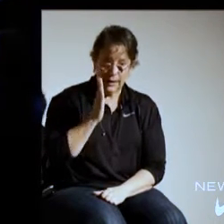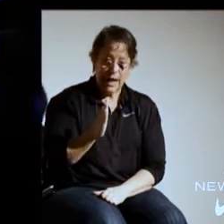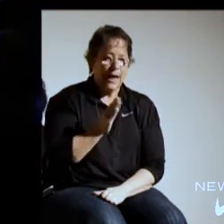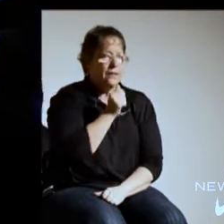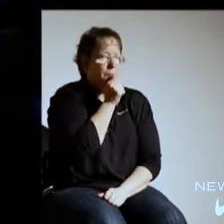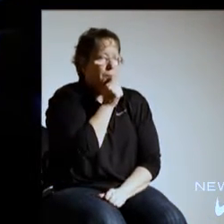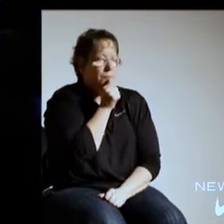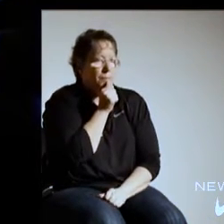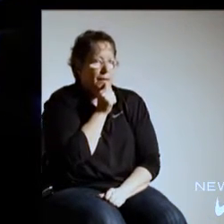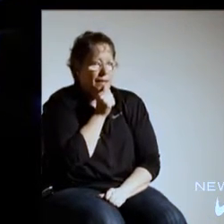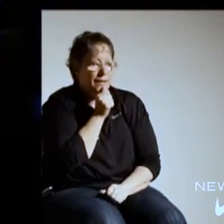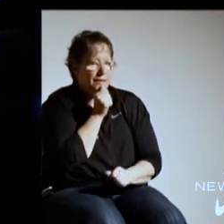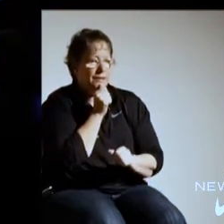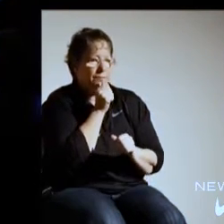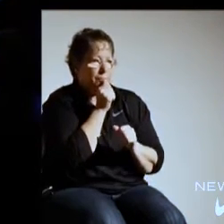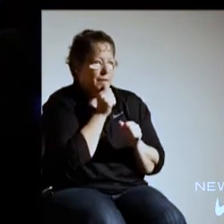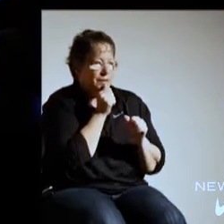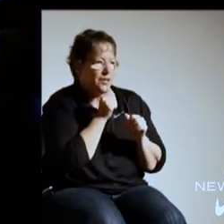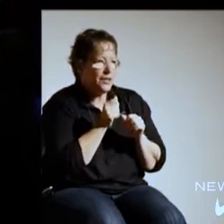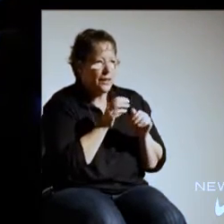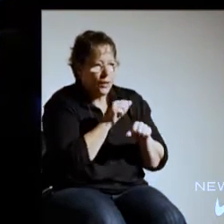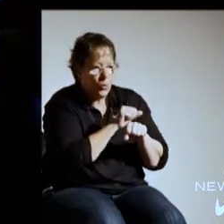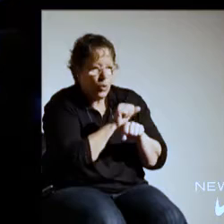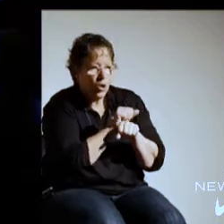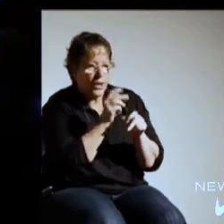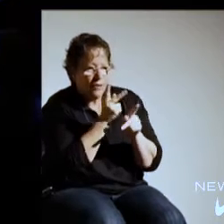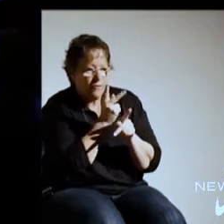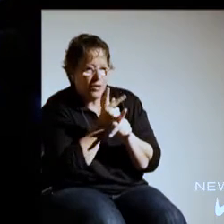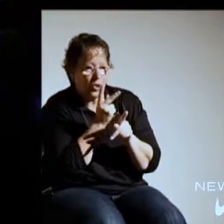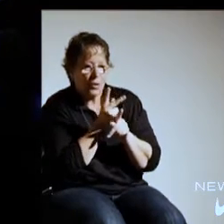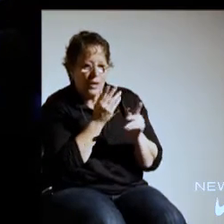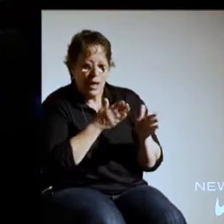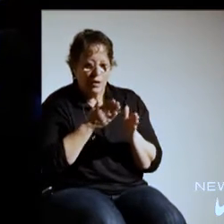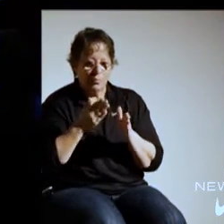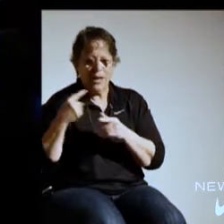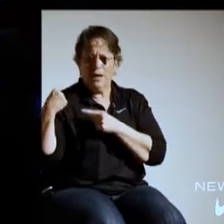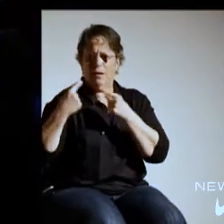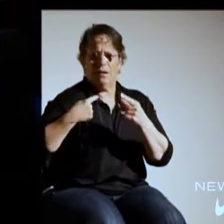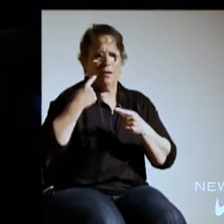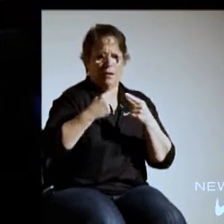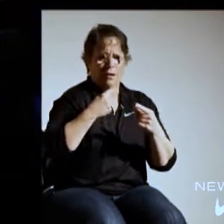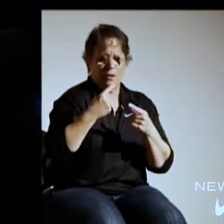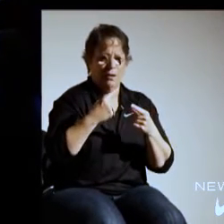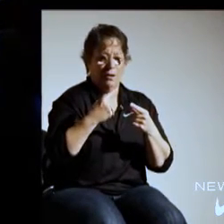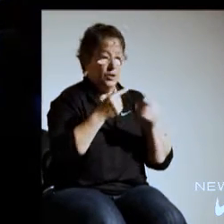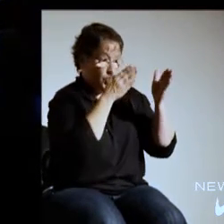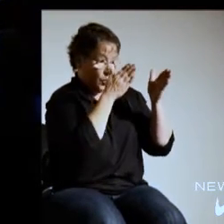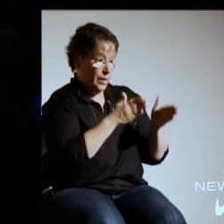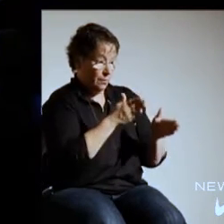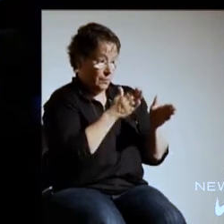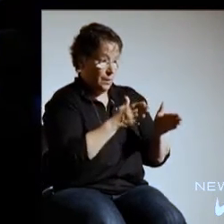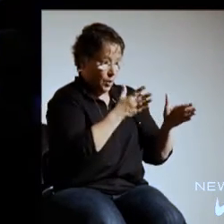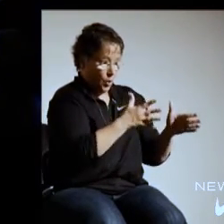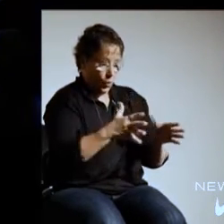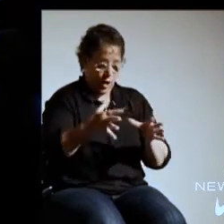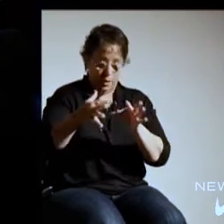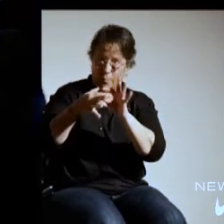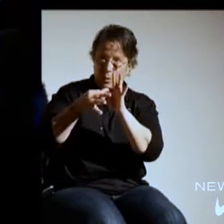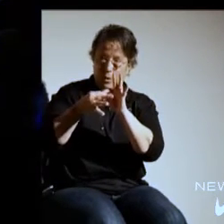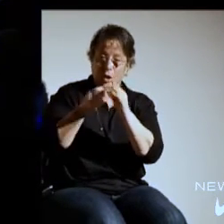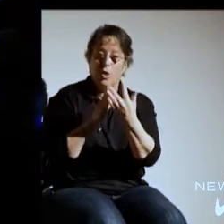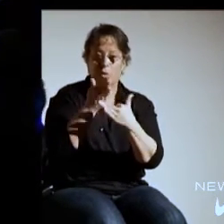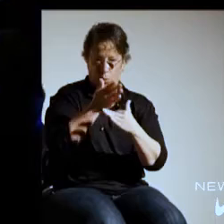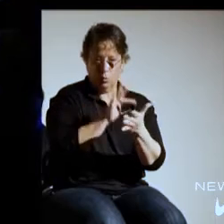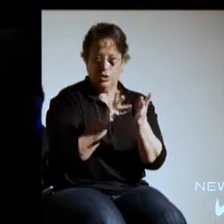patiently working a plan throughout history to bring people into a relationship with Him through Jesus Christ. The next